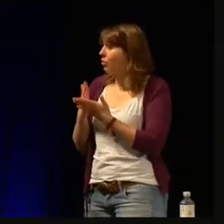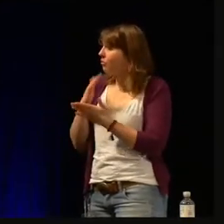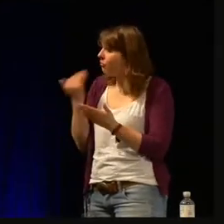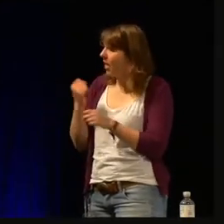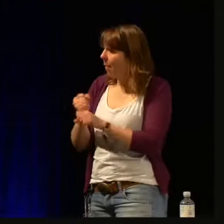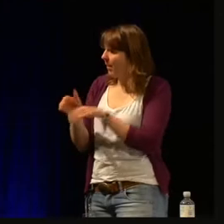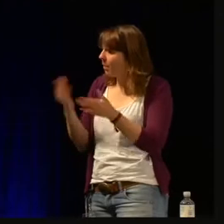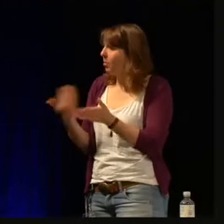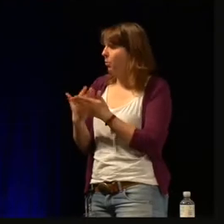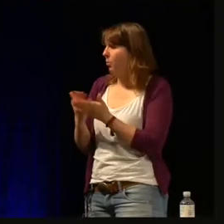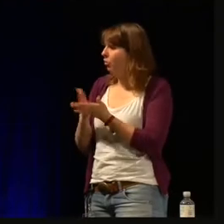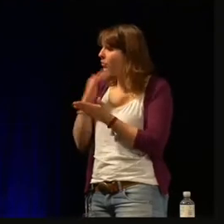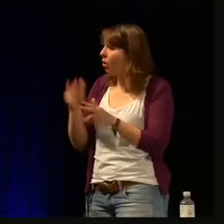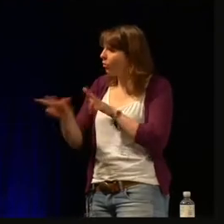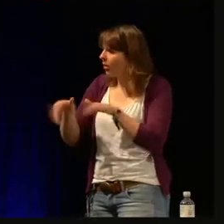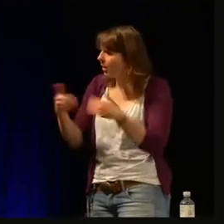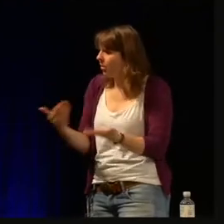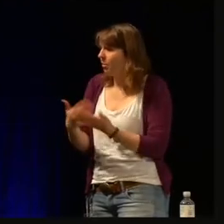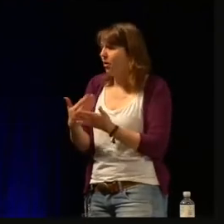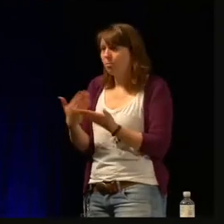lot of work. For example, there's the